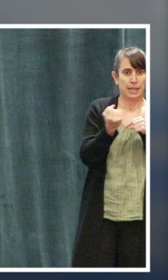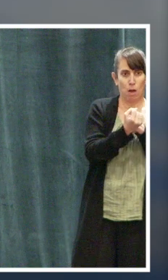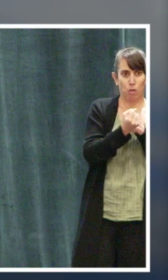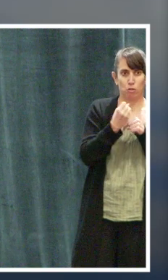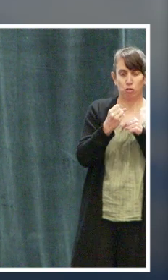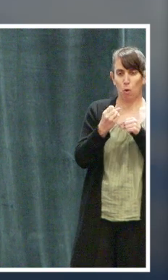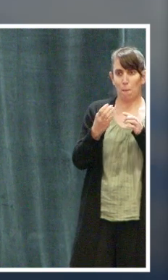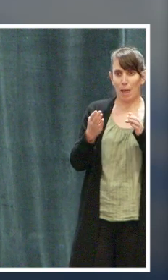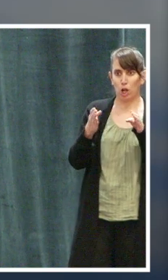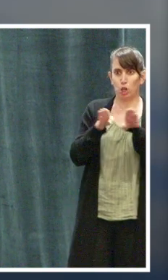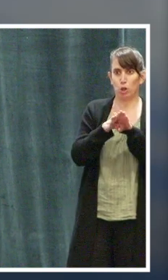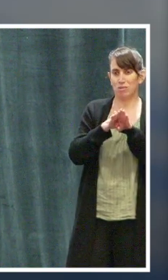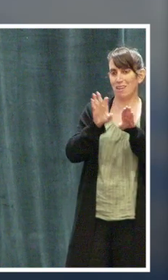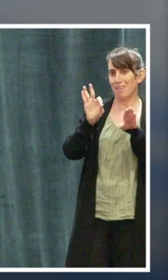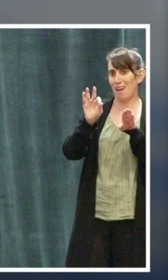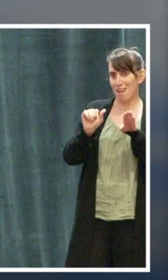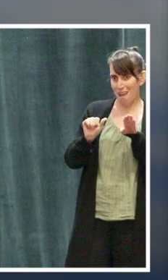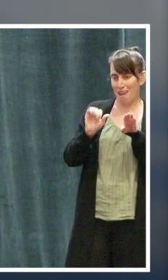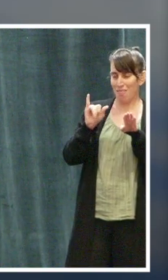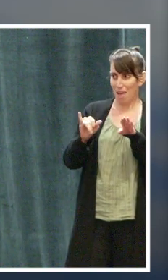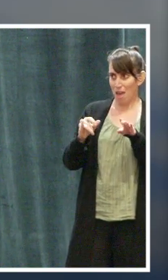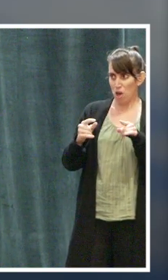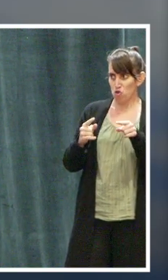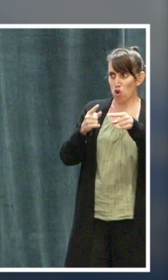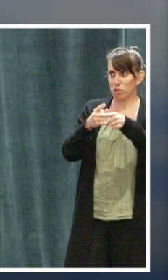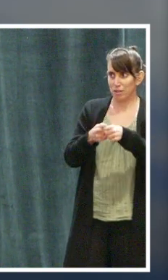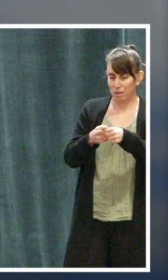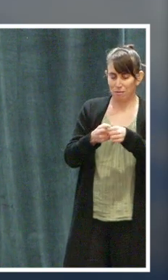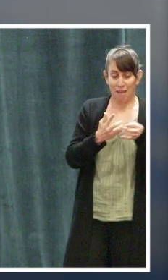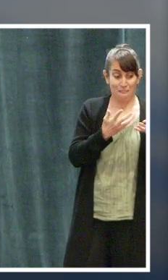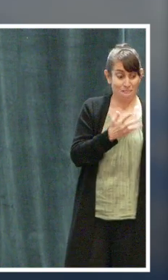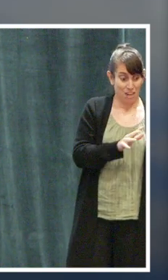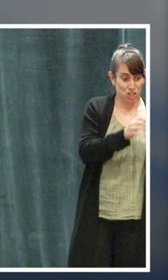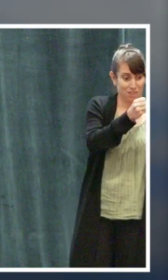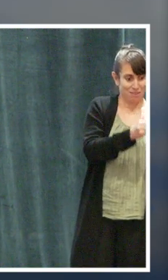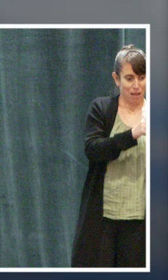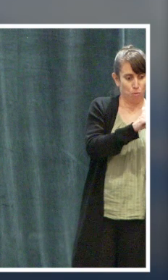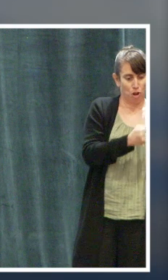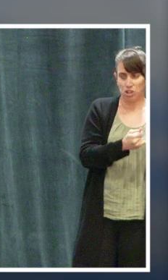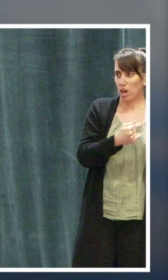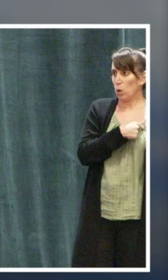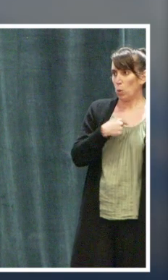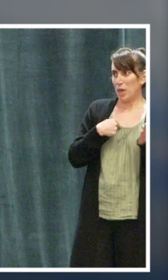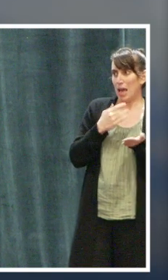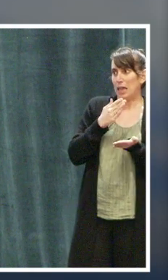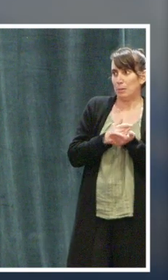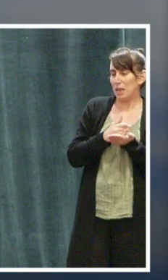closing 9A at the crossing we have, and by completing the south project, we eliminate that possibility.